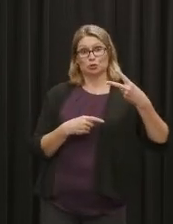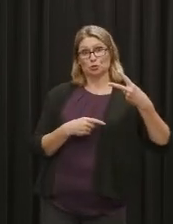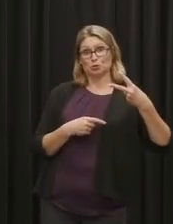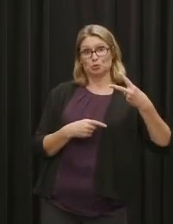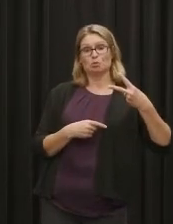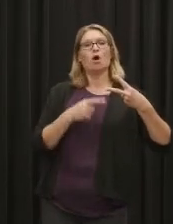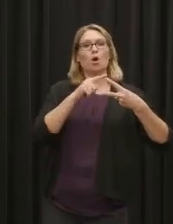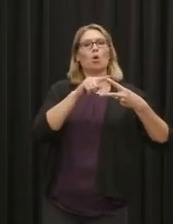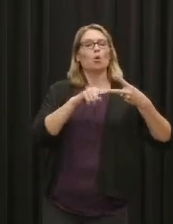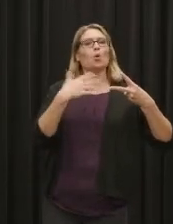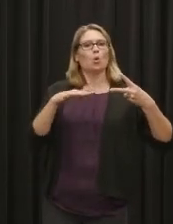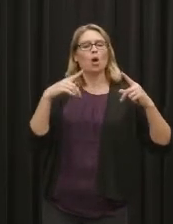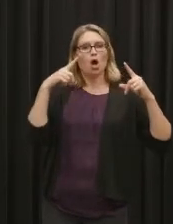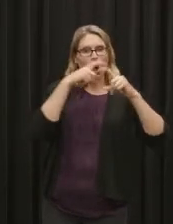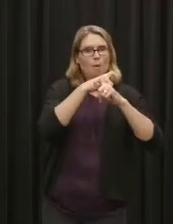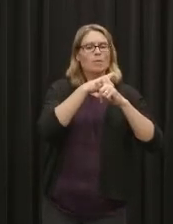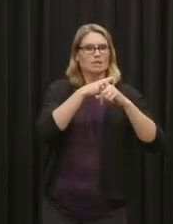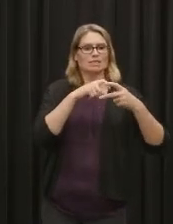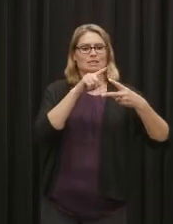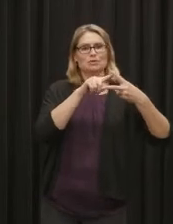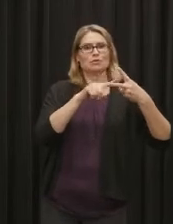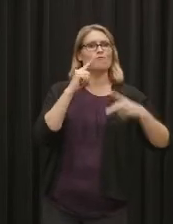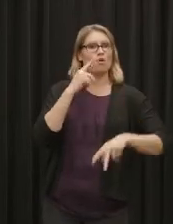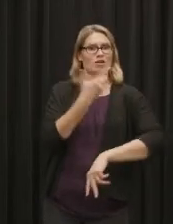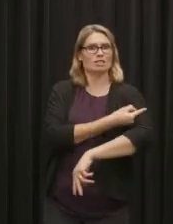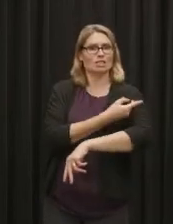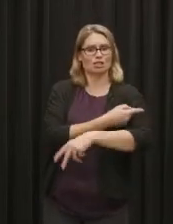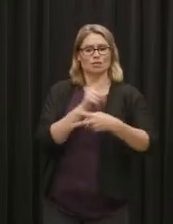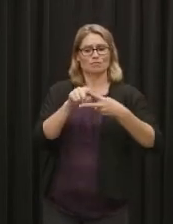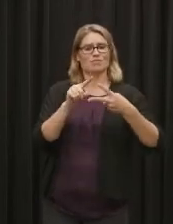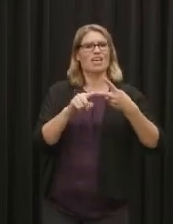that are more complex in terms of needing